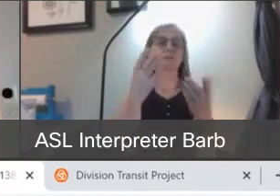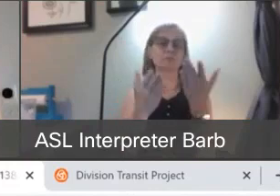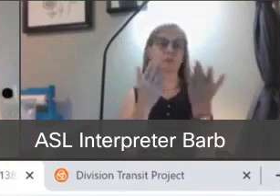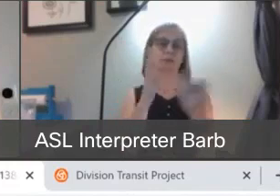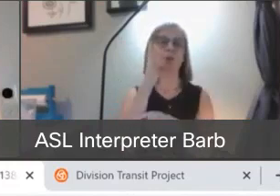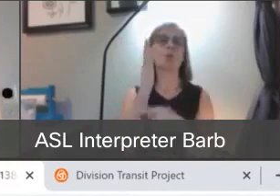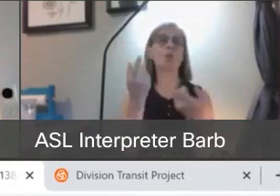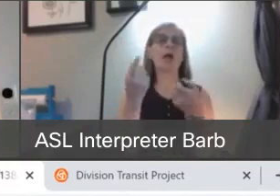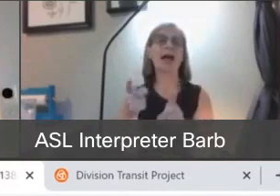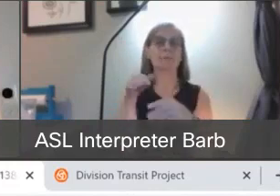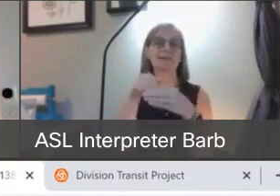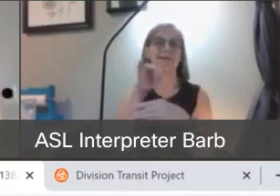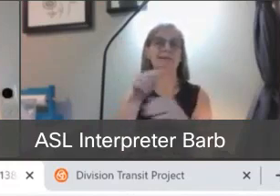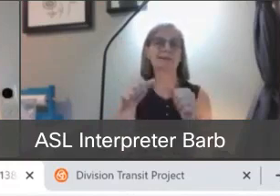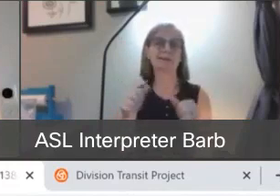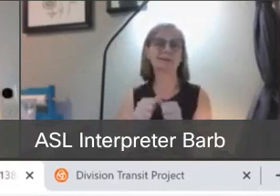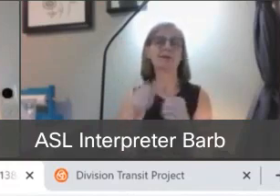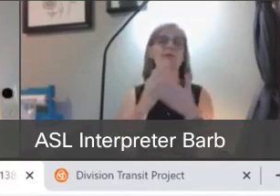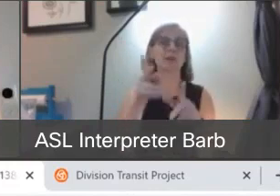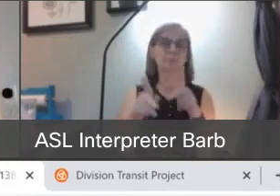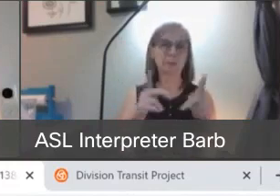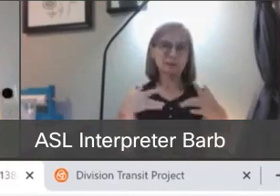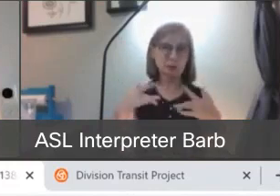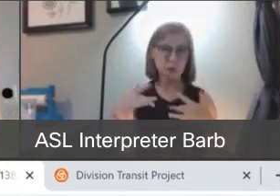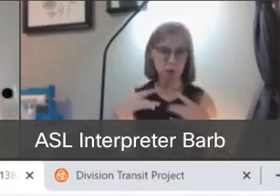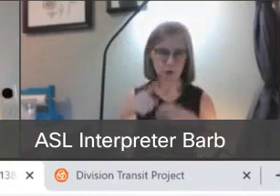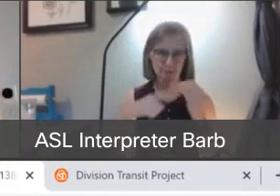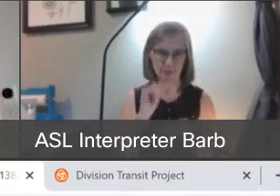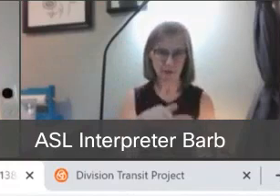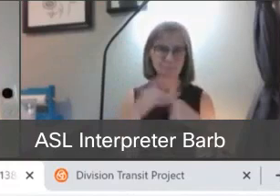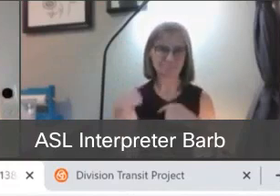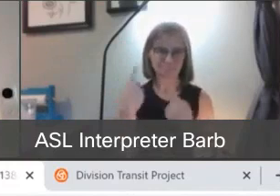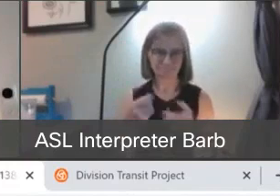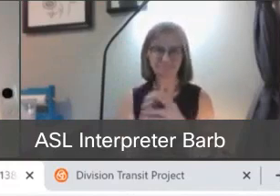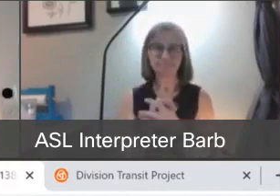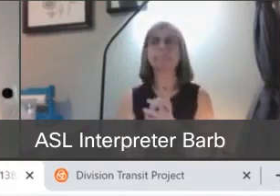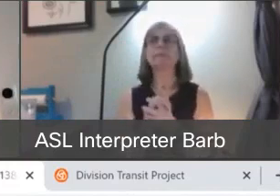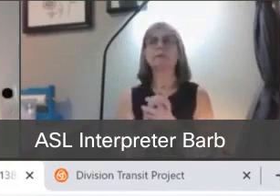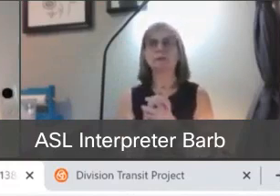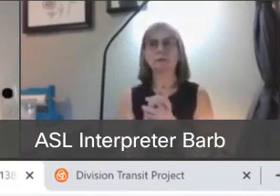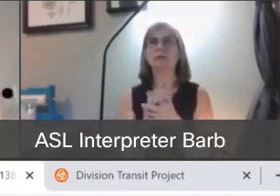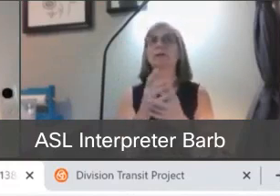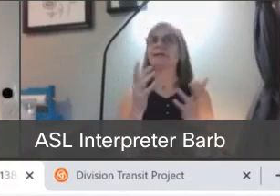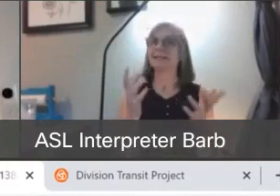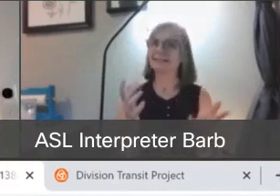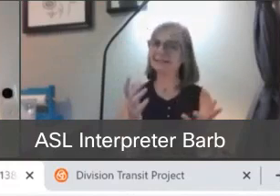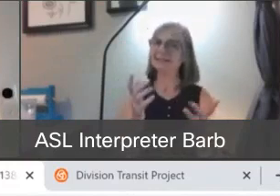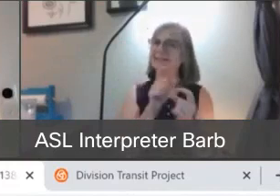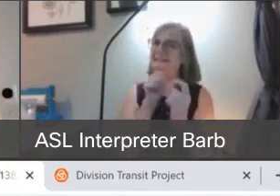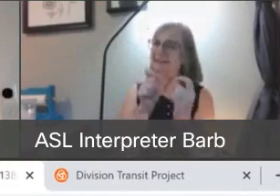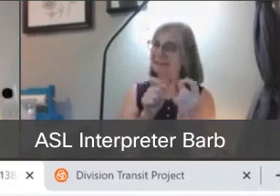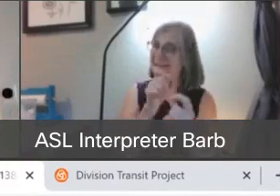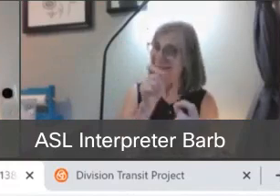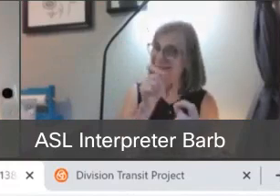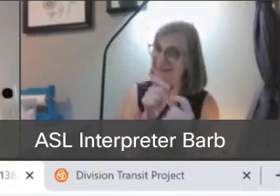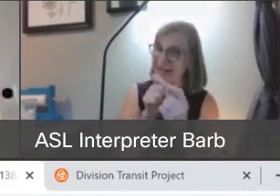that some folks have been concerned about for quite a while. And of course, we won't know for sure exactly what, how